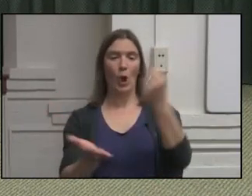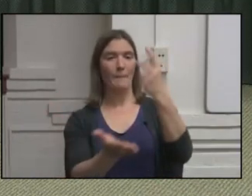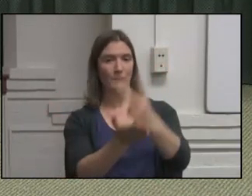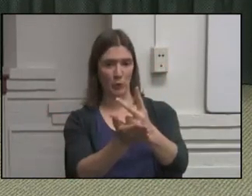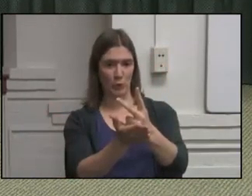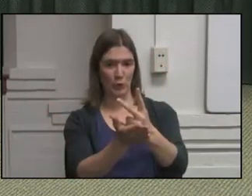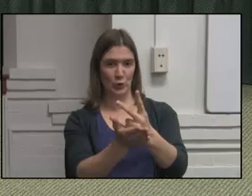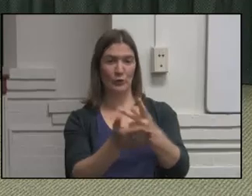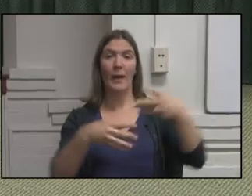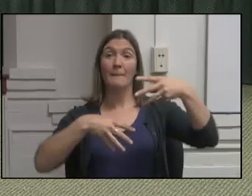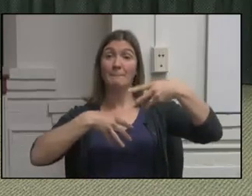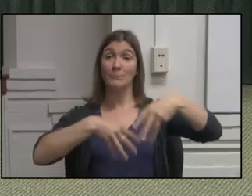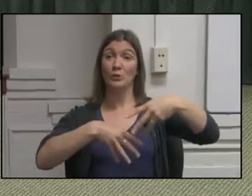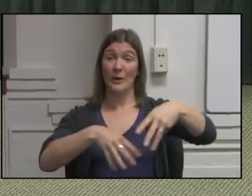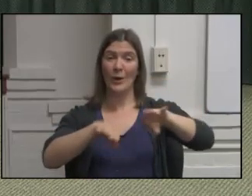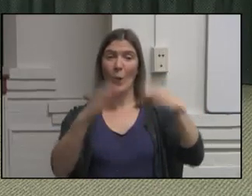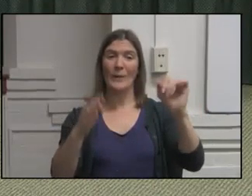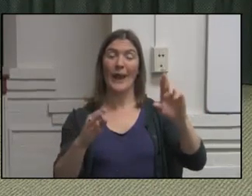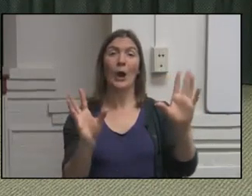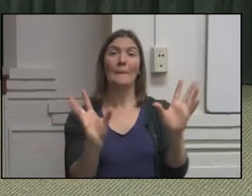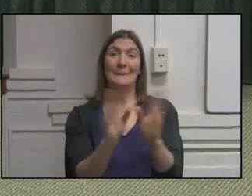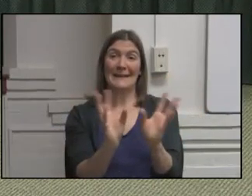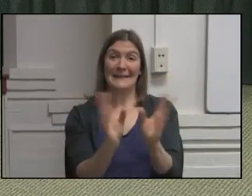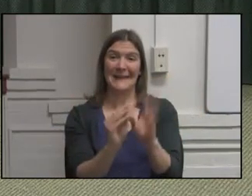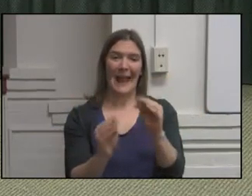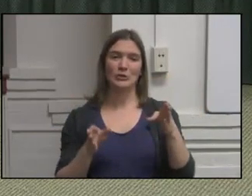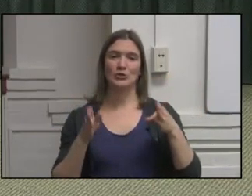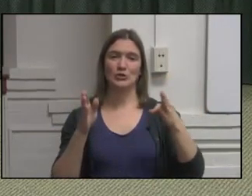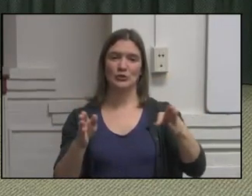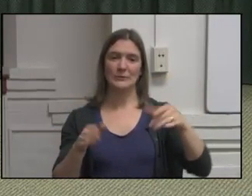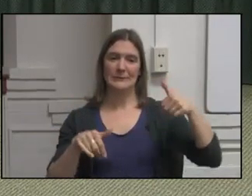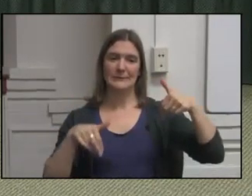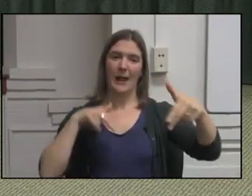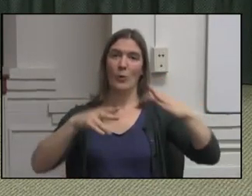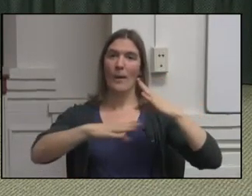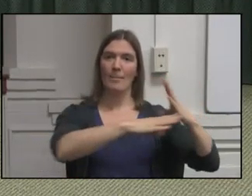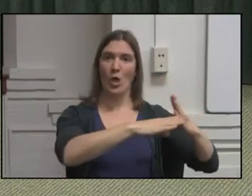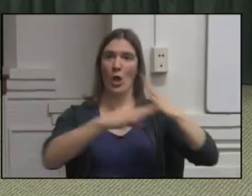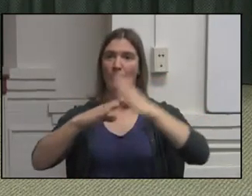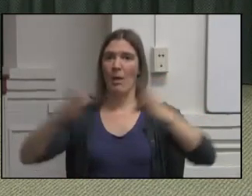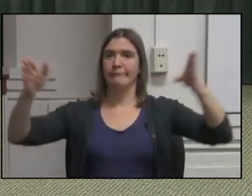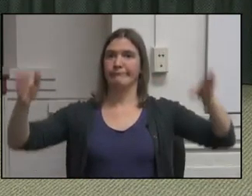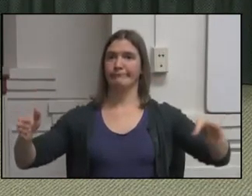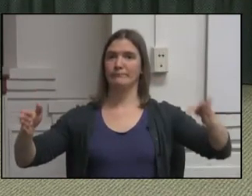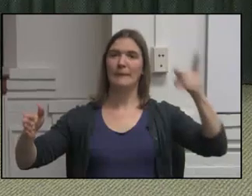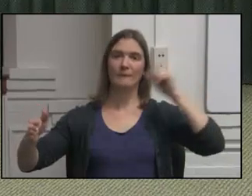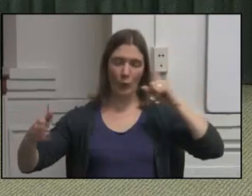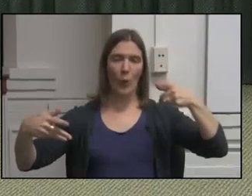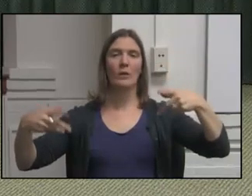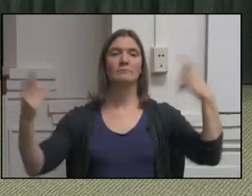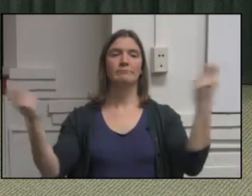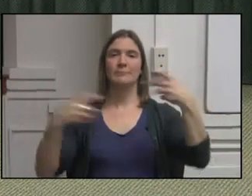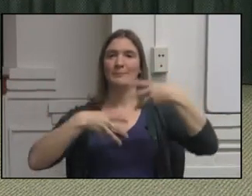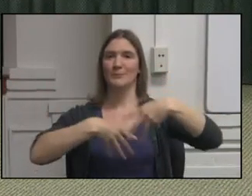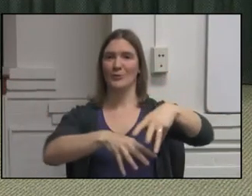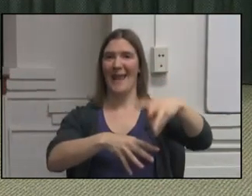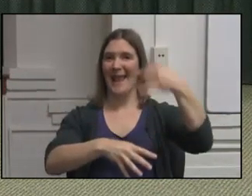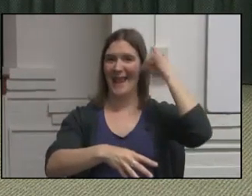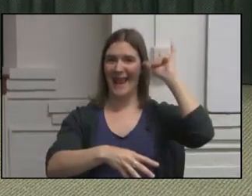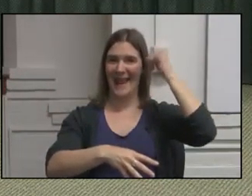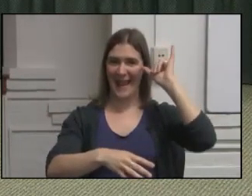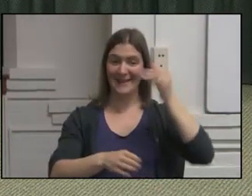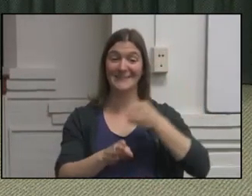approve a parade, open-air meeting, and street sidewalk blocking permit for the Strolling of the Heifers Parade